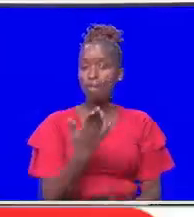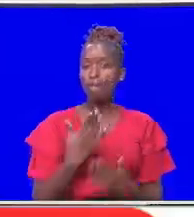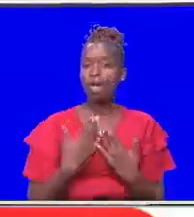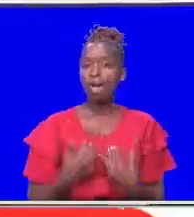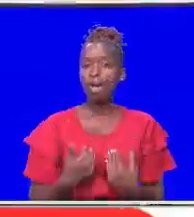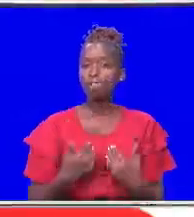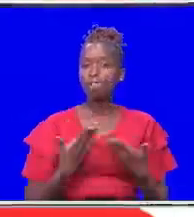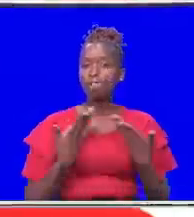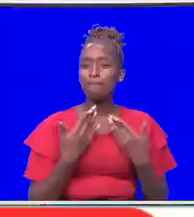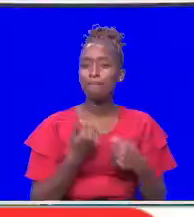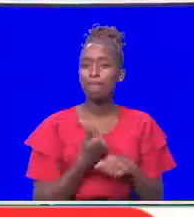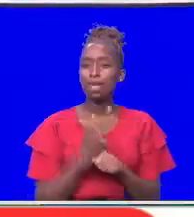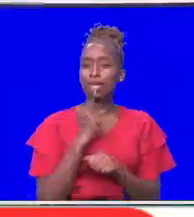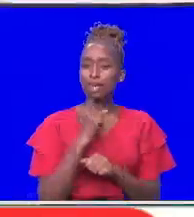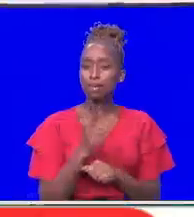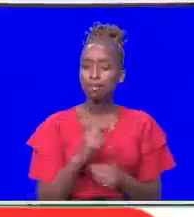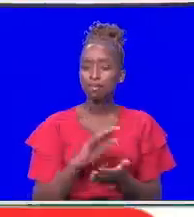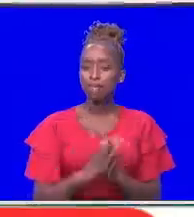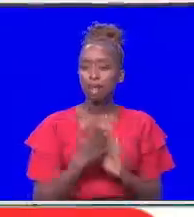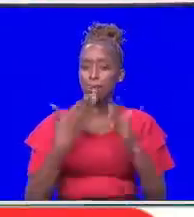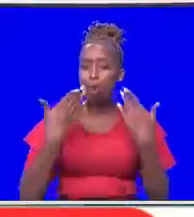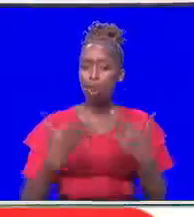Raila Odinga.